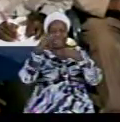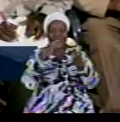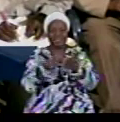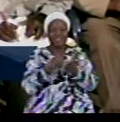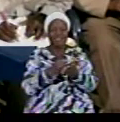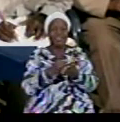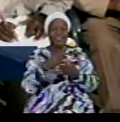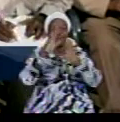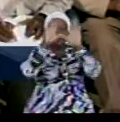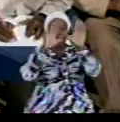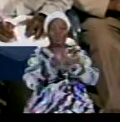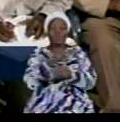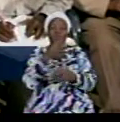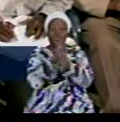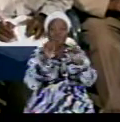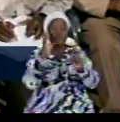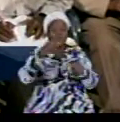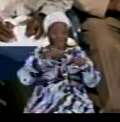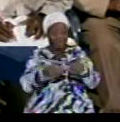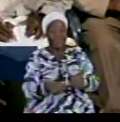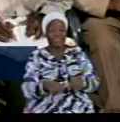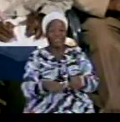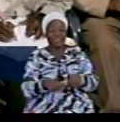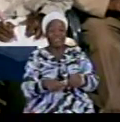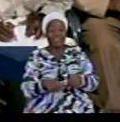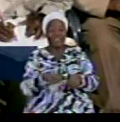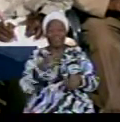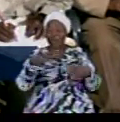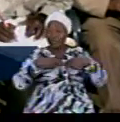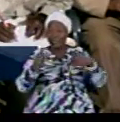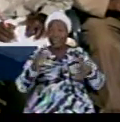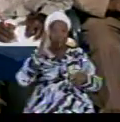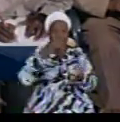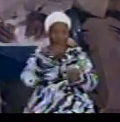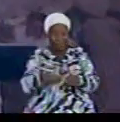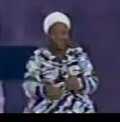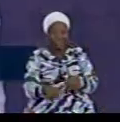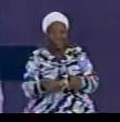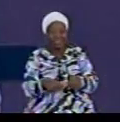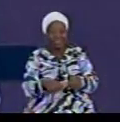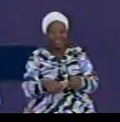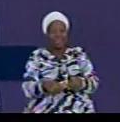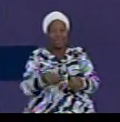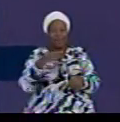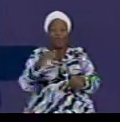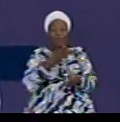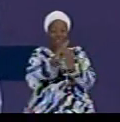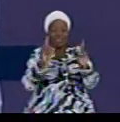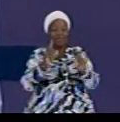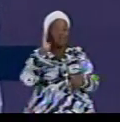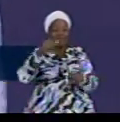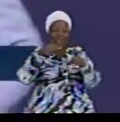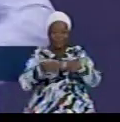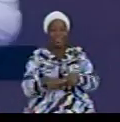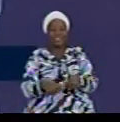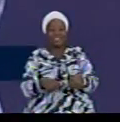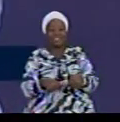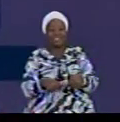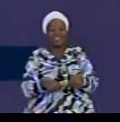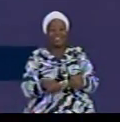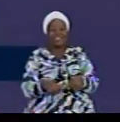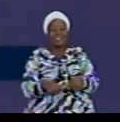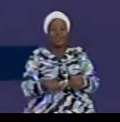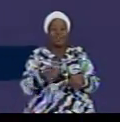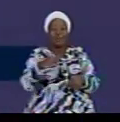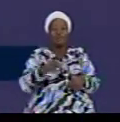Miracle of salvation will abide. Amen. Of healing will abide. Amen. Of deliverance will abide.